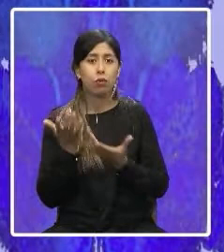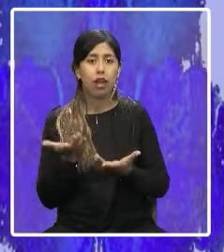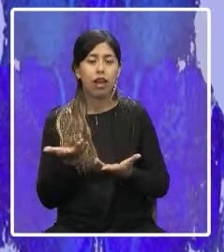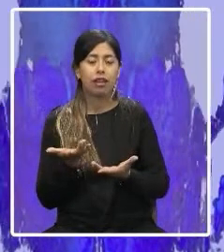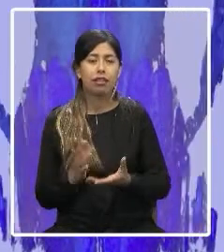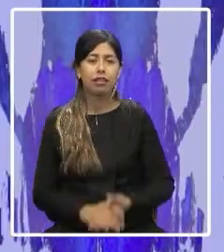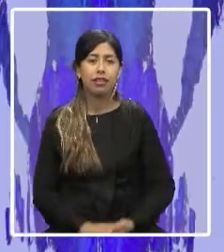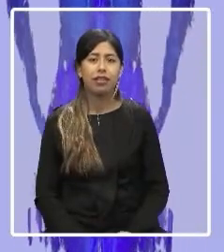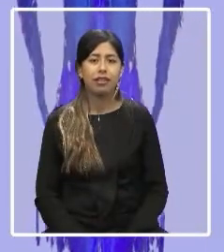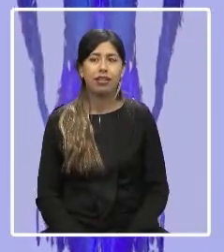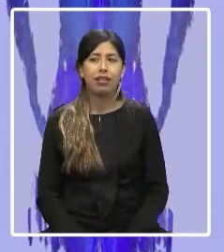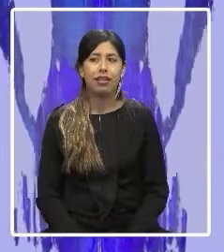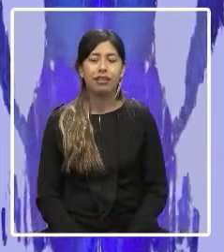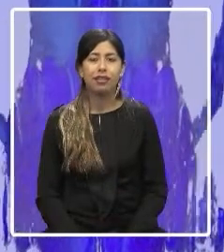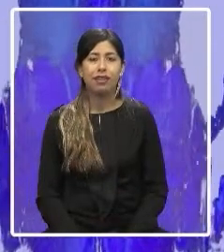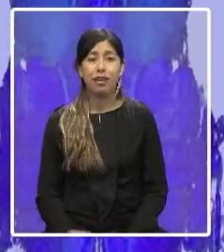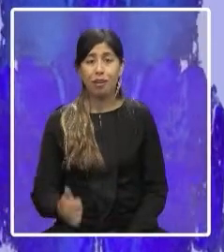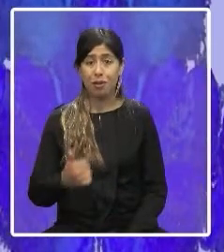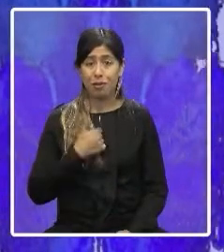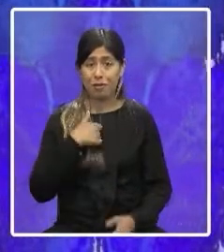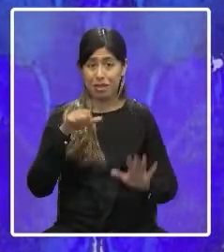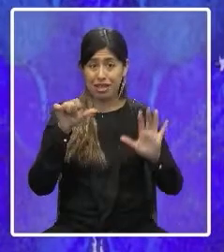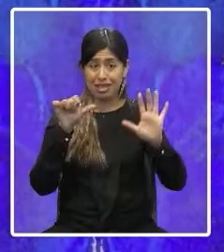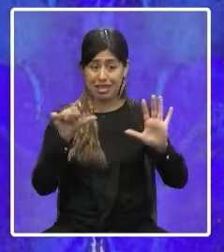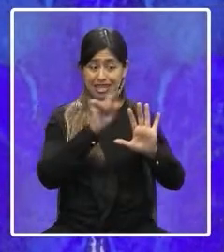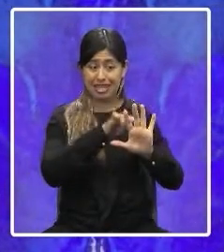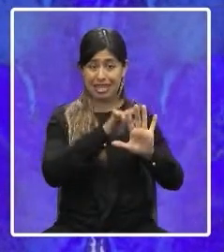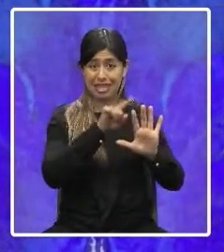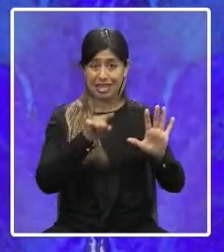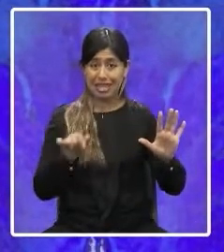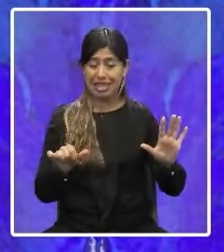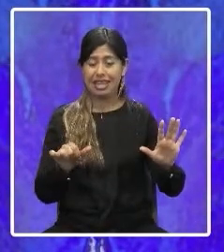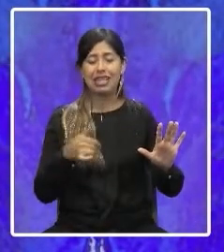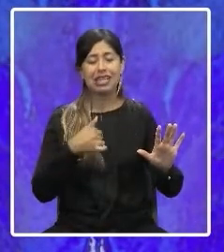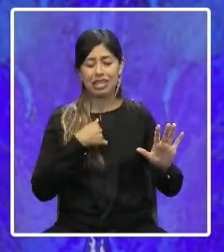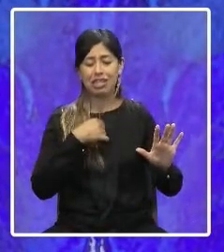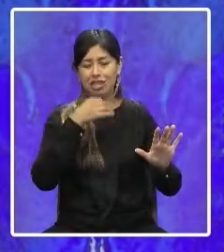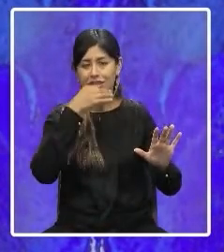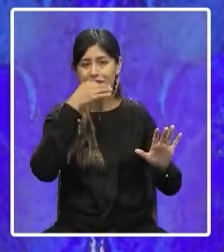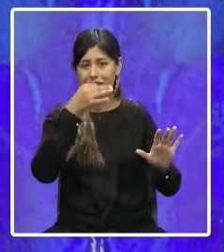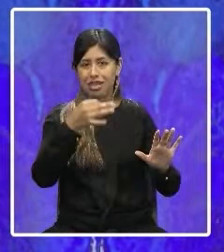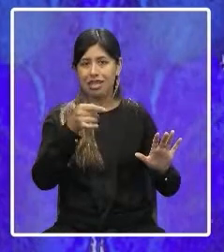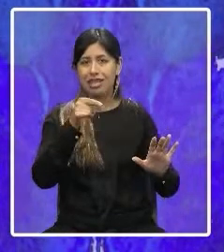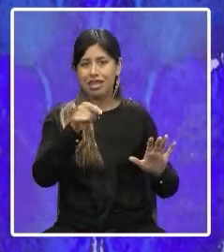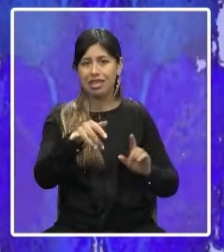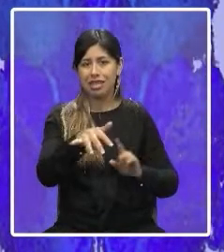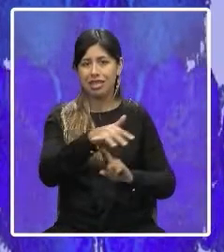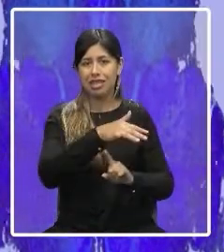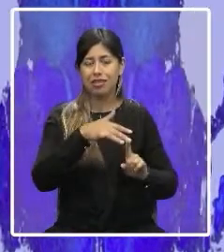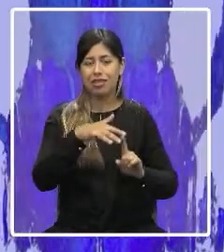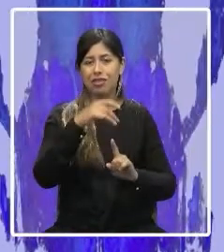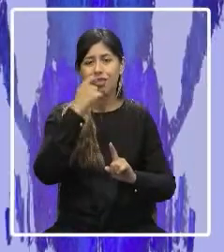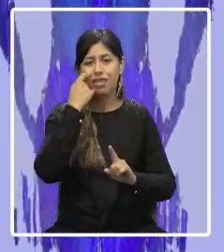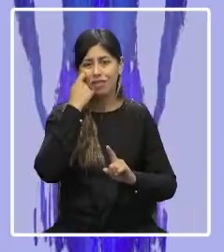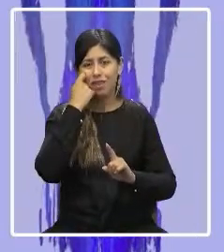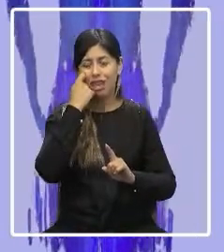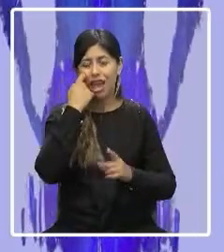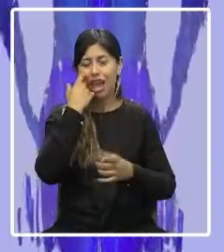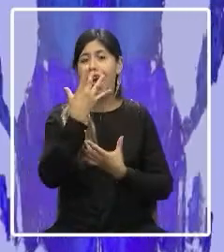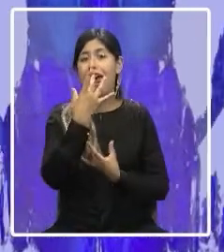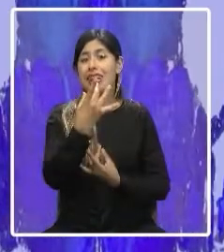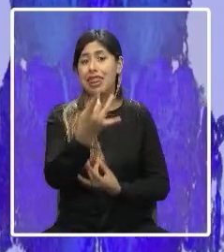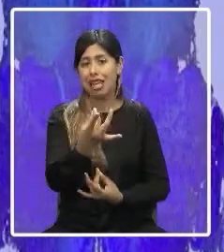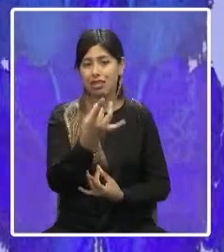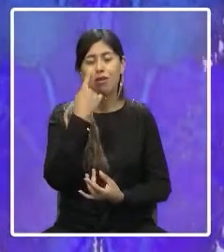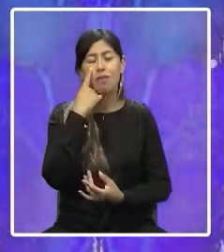then I would define that as a genuine addictive behavior. Now, the good news is that very few people in relation to their social media use